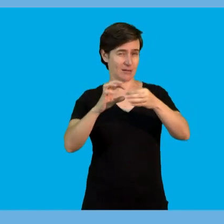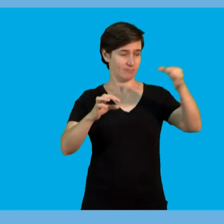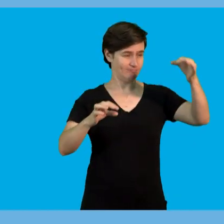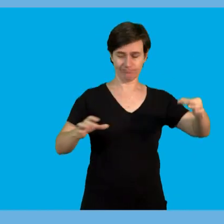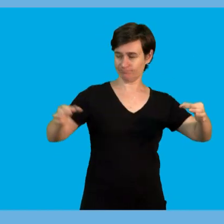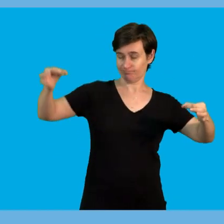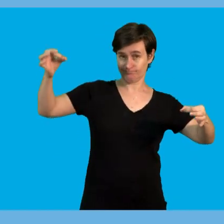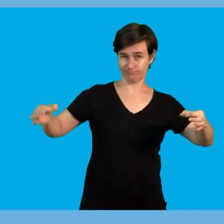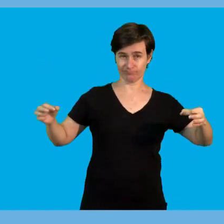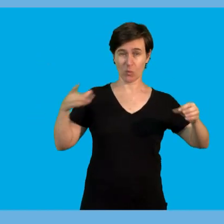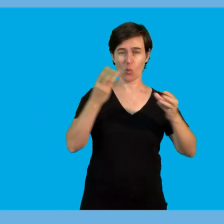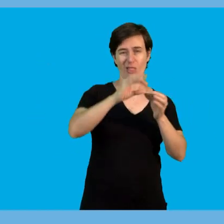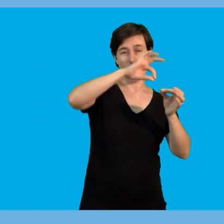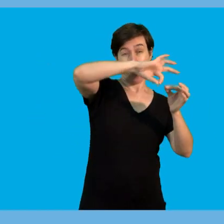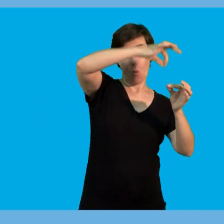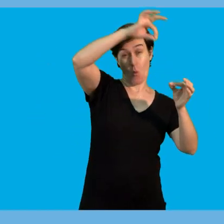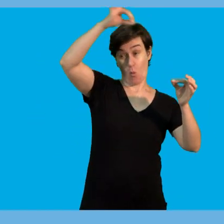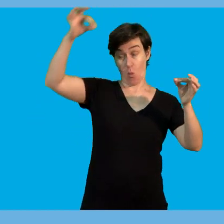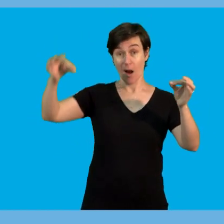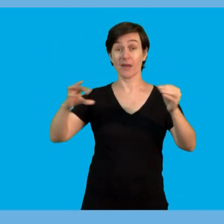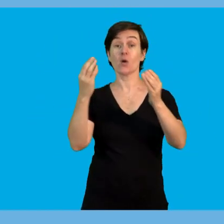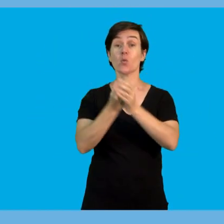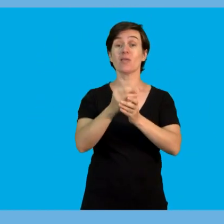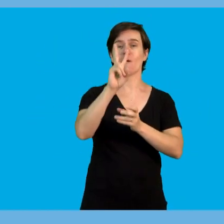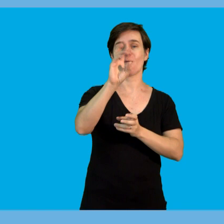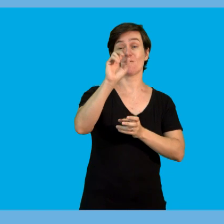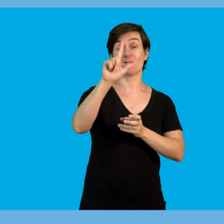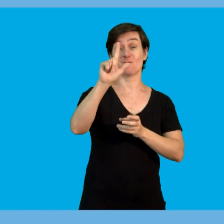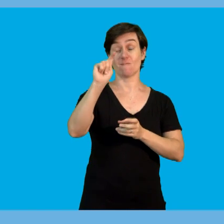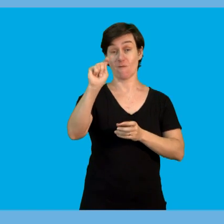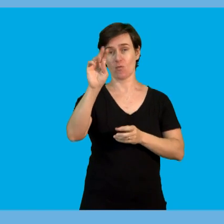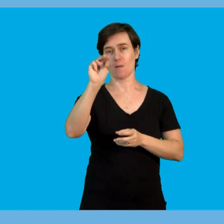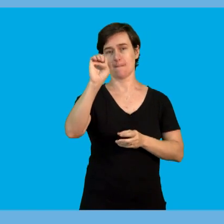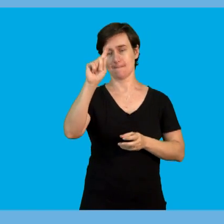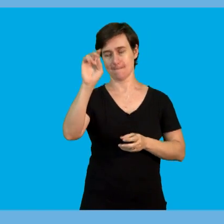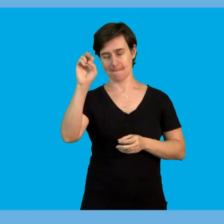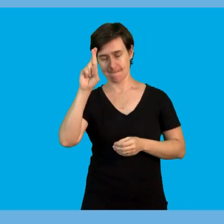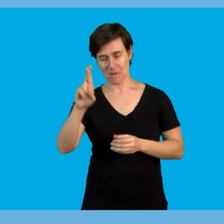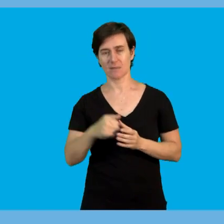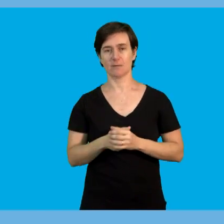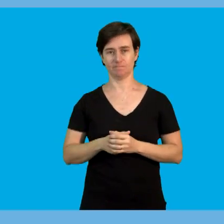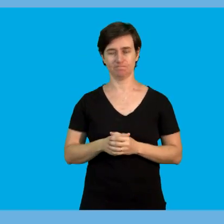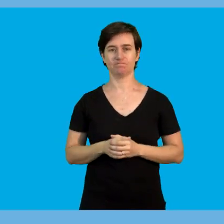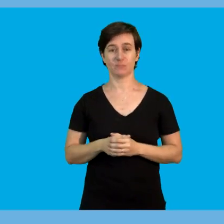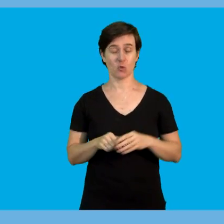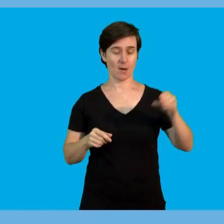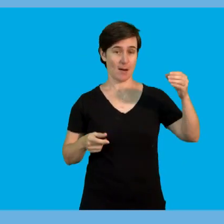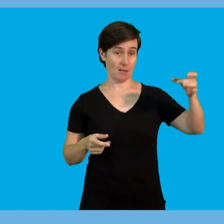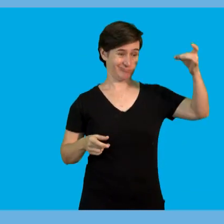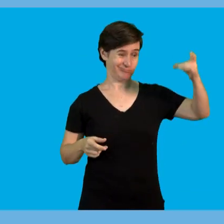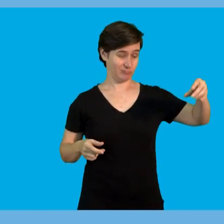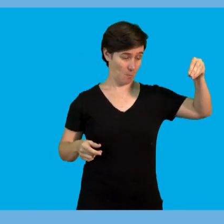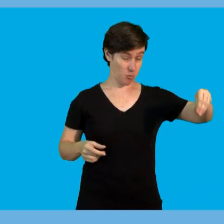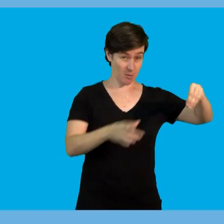with electric conducting wires and a voltmeter. So after having placed the two metals into the two